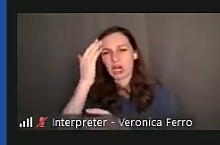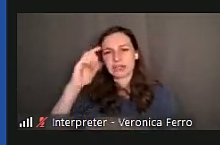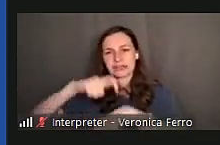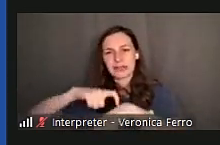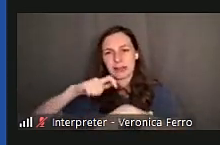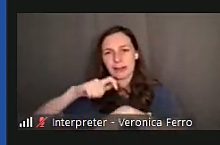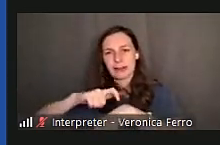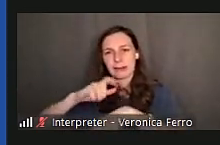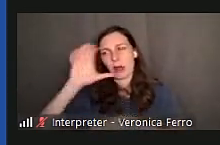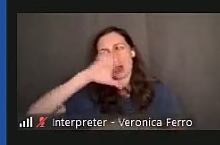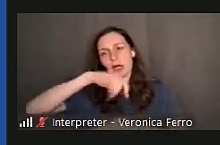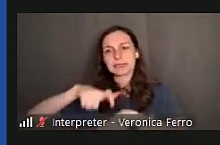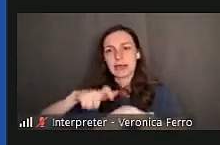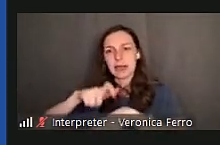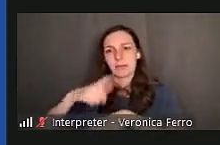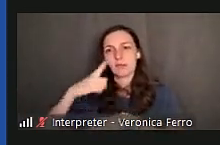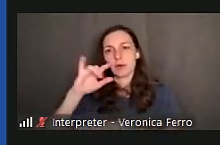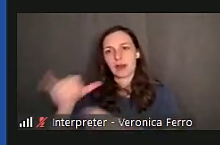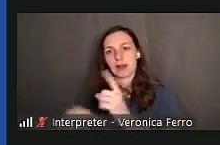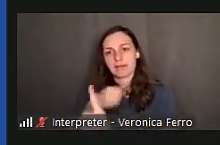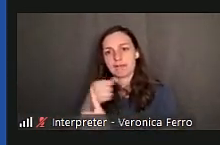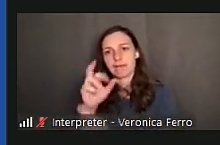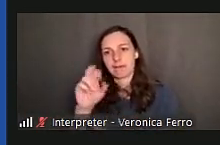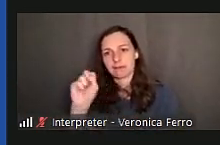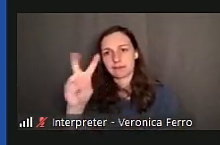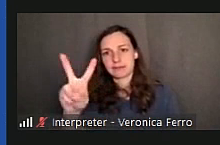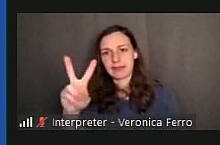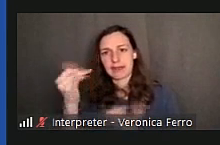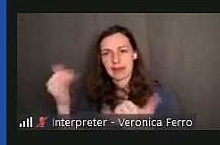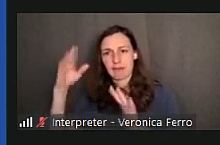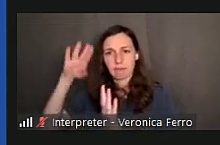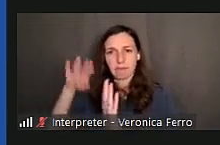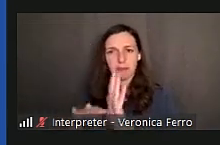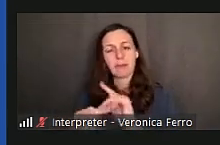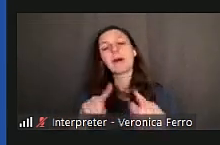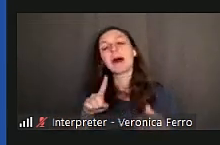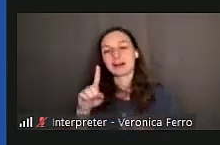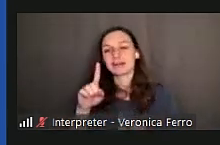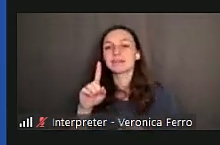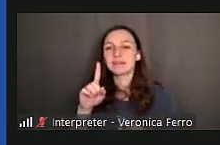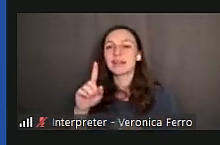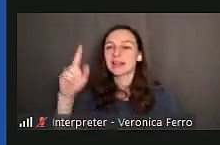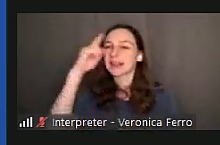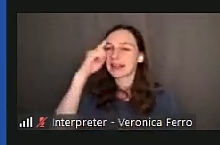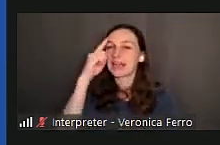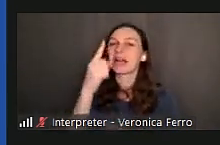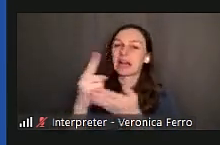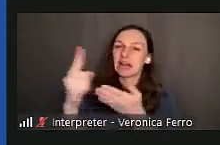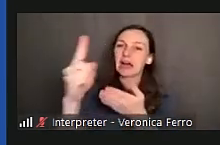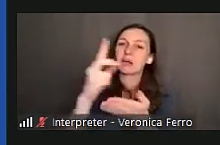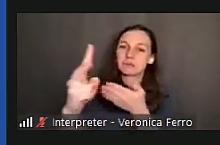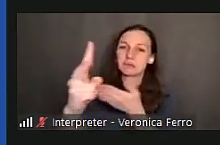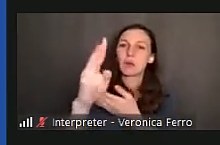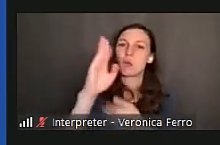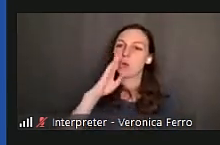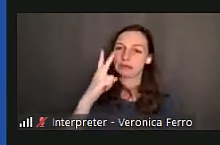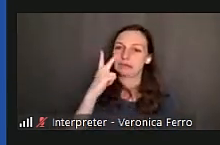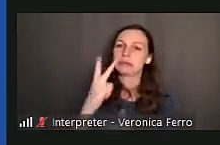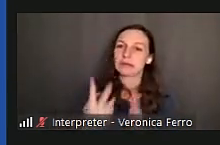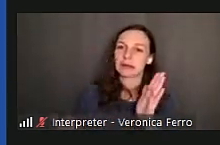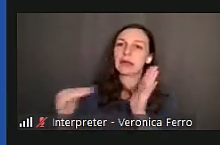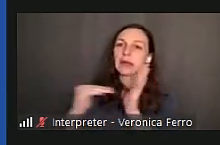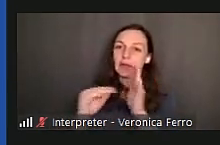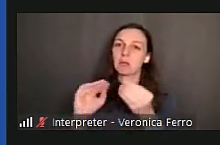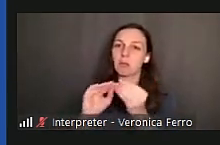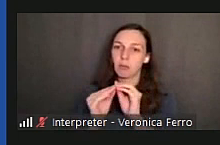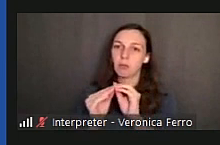we do anticipate that we will see it again, probably starting in a couple of weeks. We might see those numbers start to go up again, and we are going to